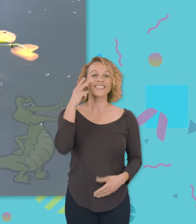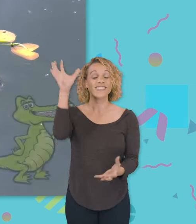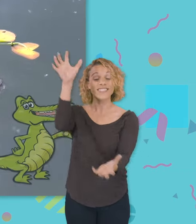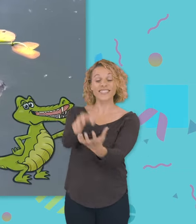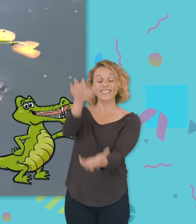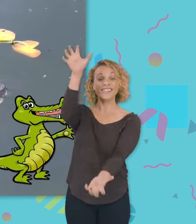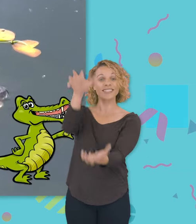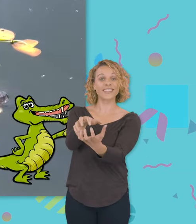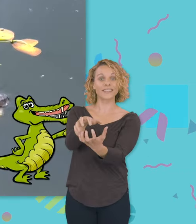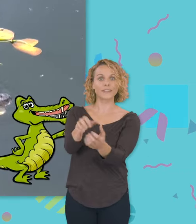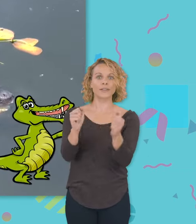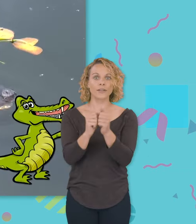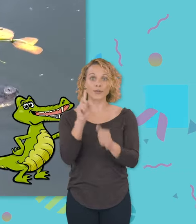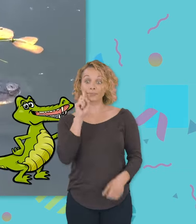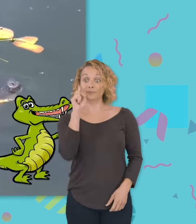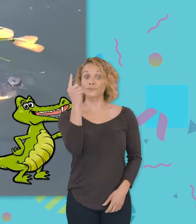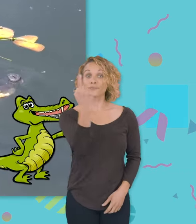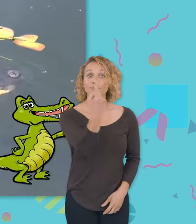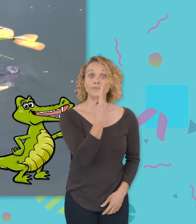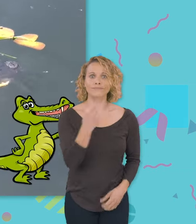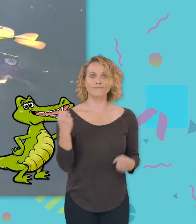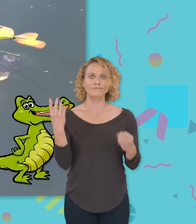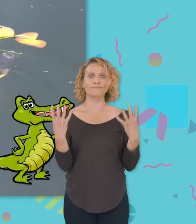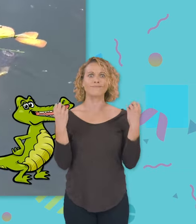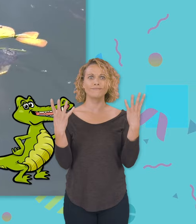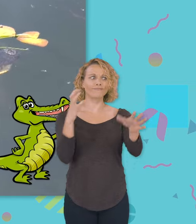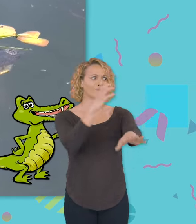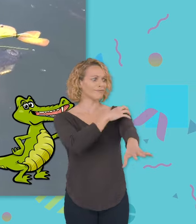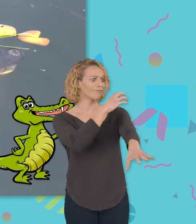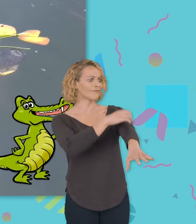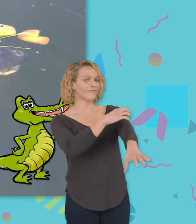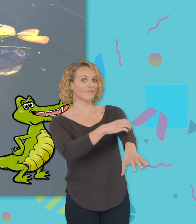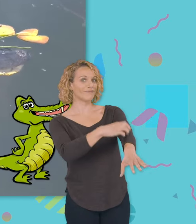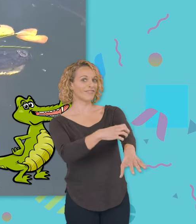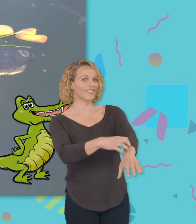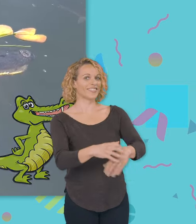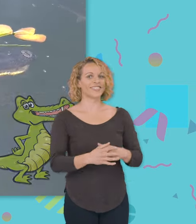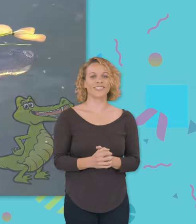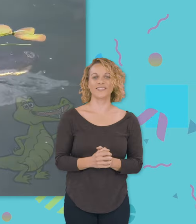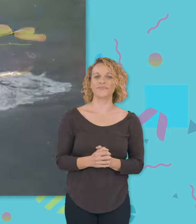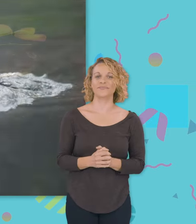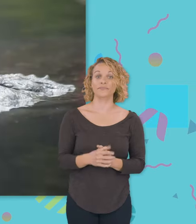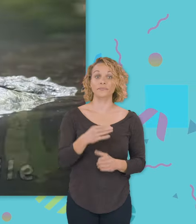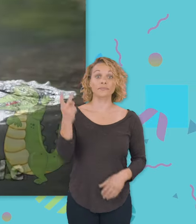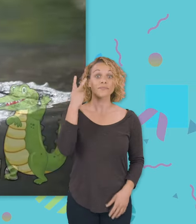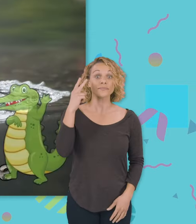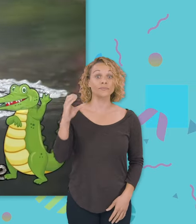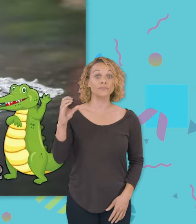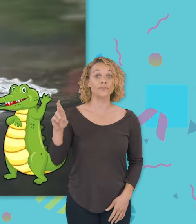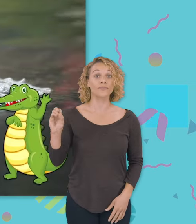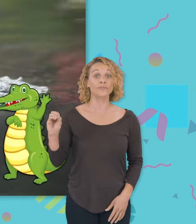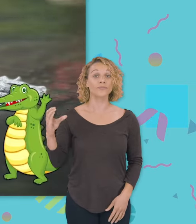see alligators with big brown snouts and lots of scales. And I